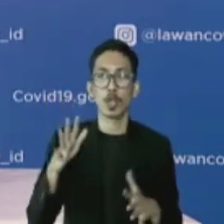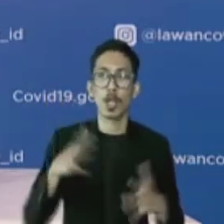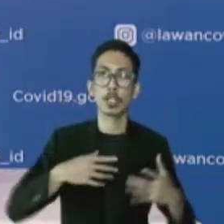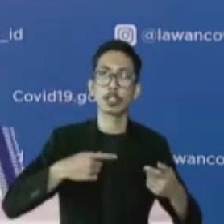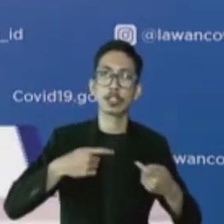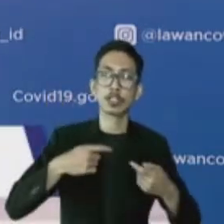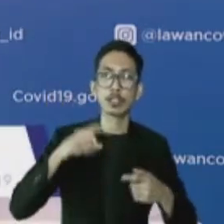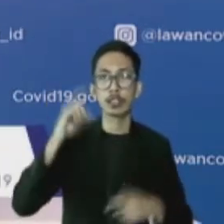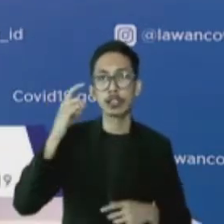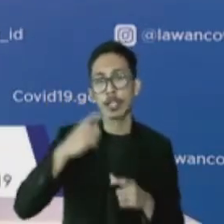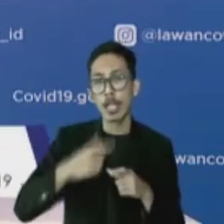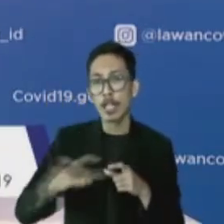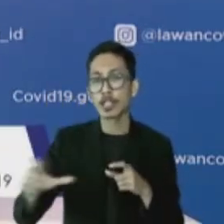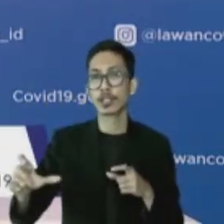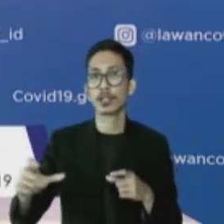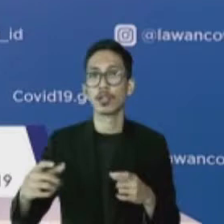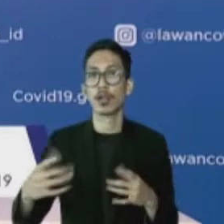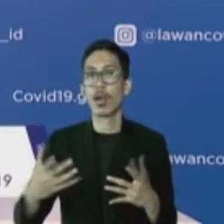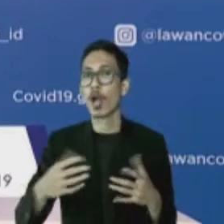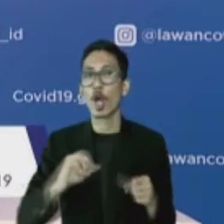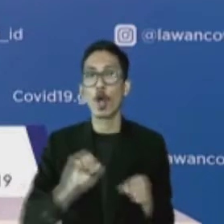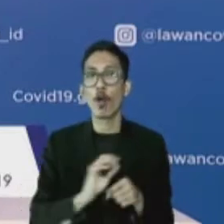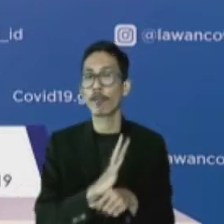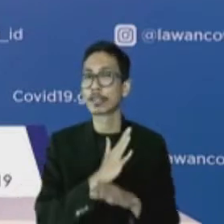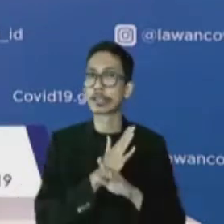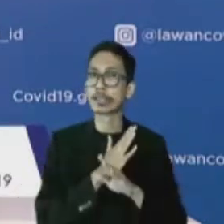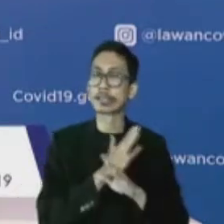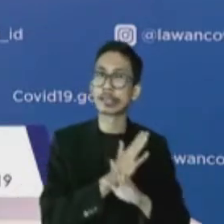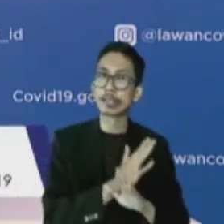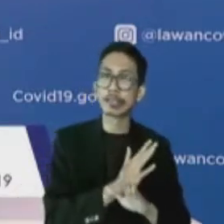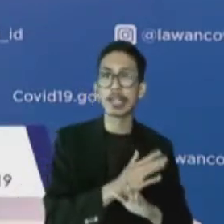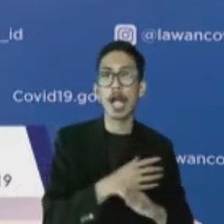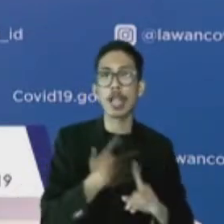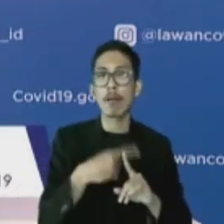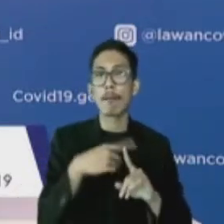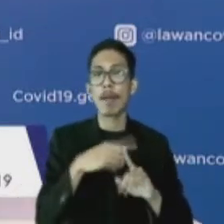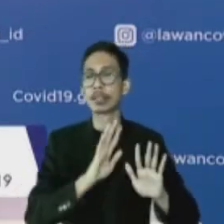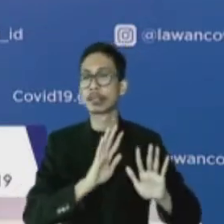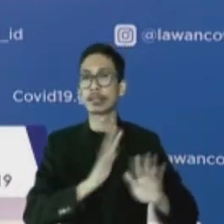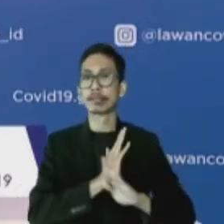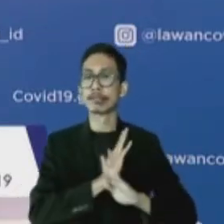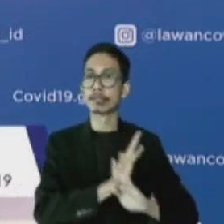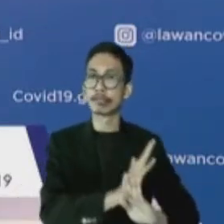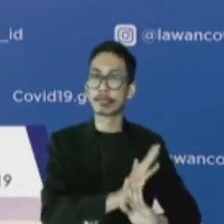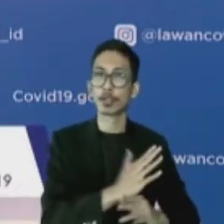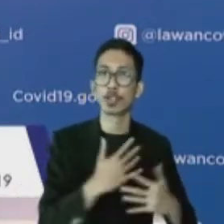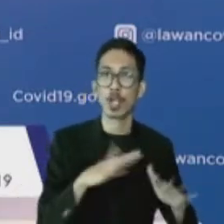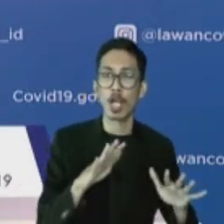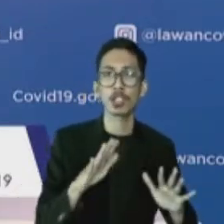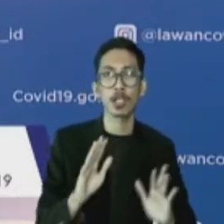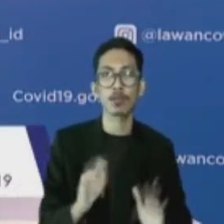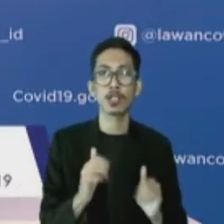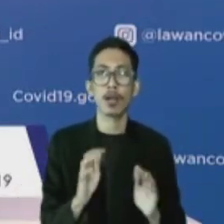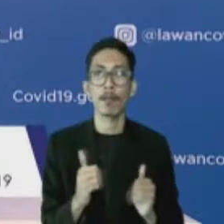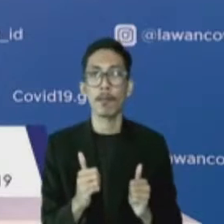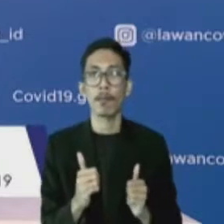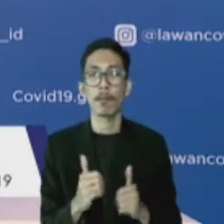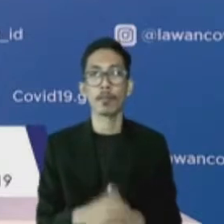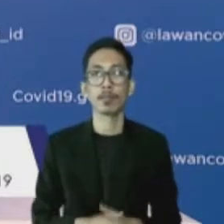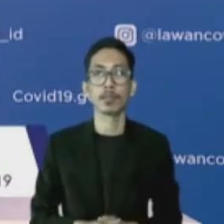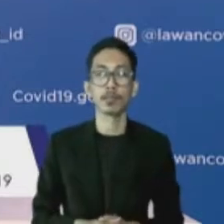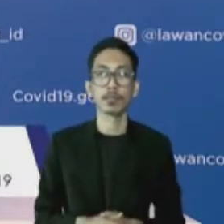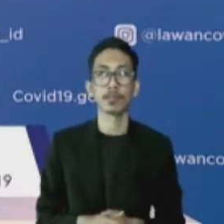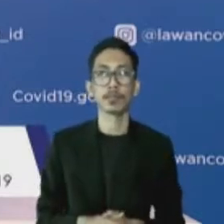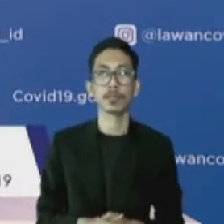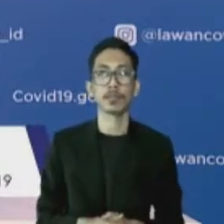to anticipate a spike in cases ahead of the year-end holiday. The prepared strategy is expected to be the basis